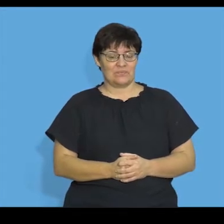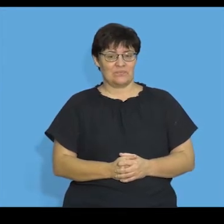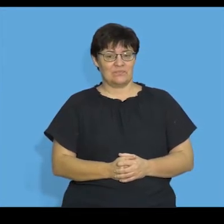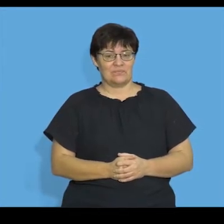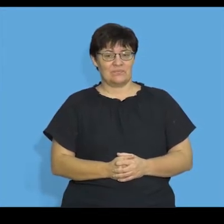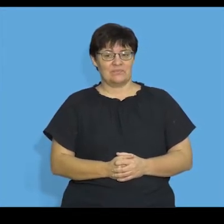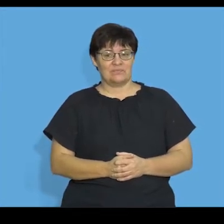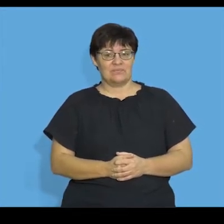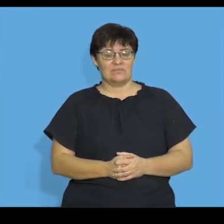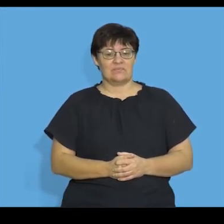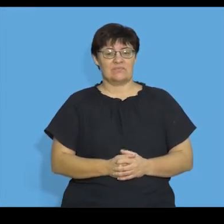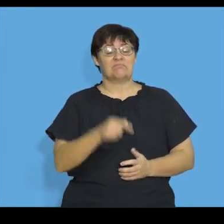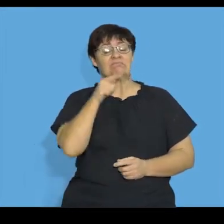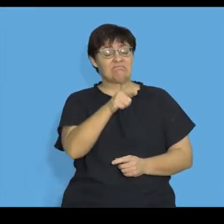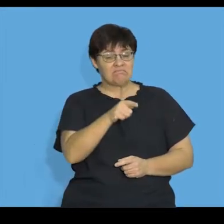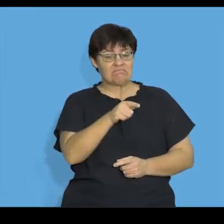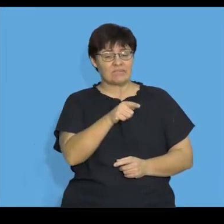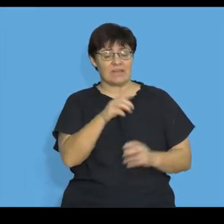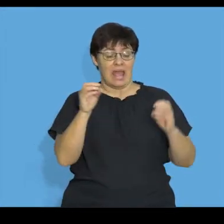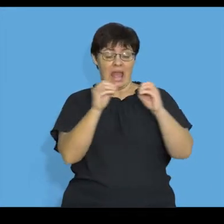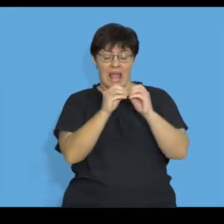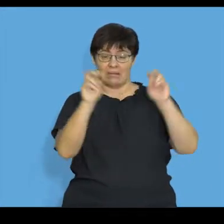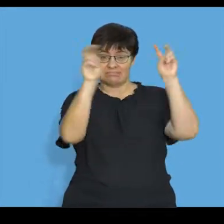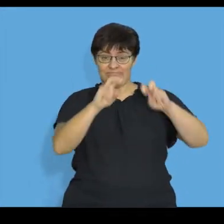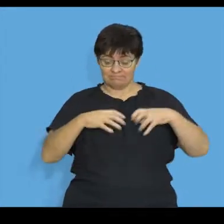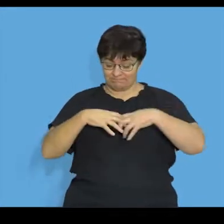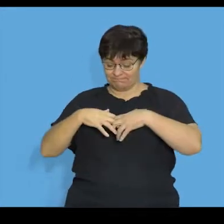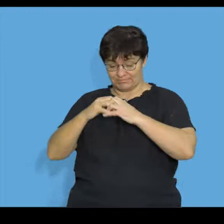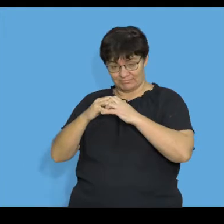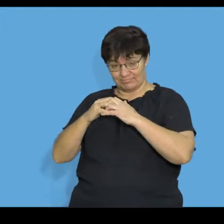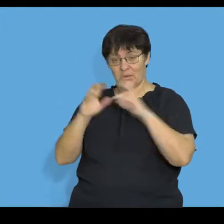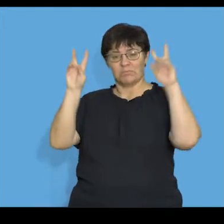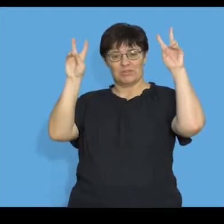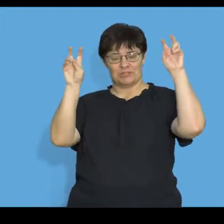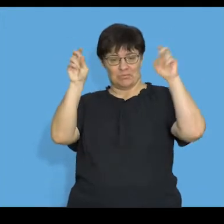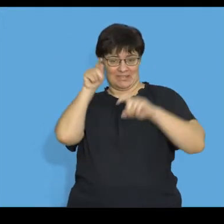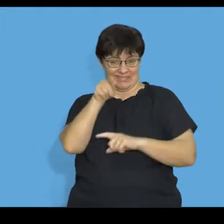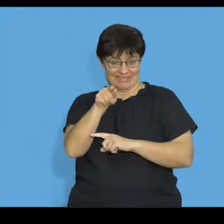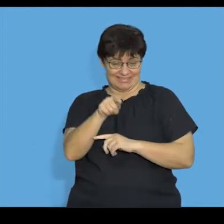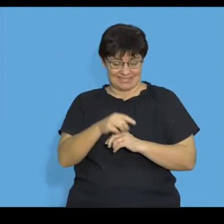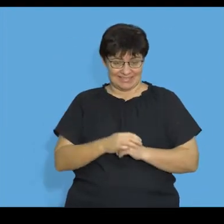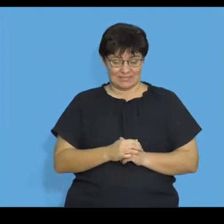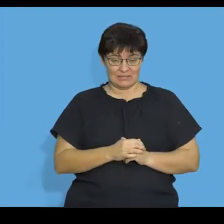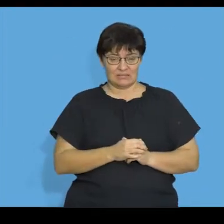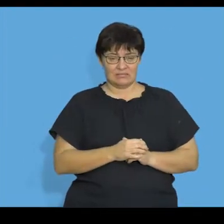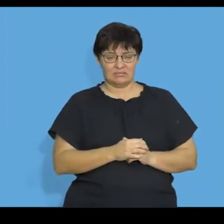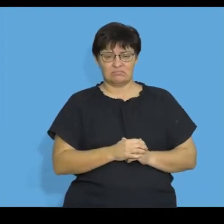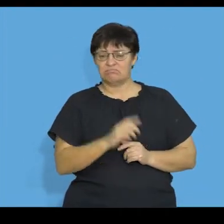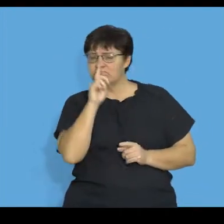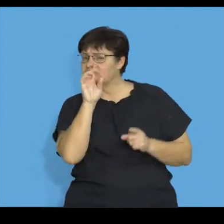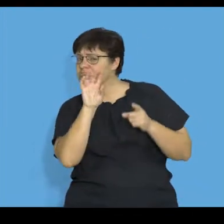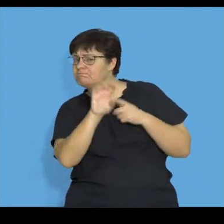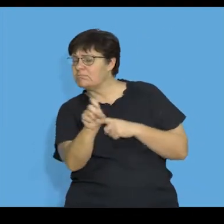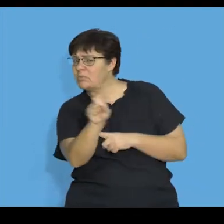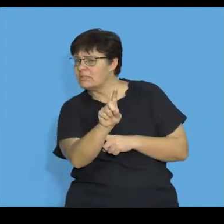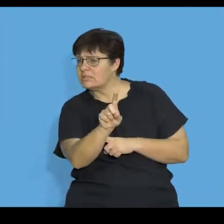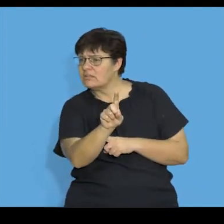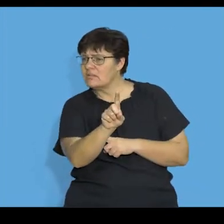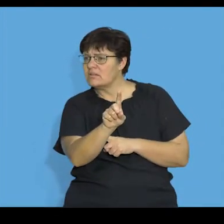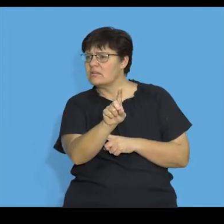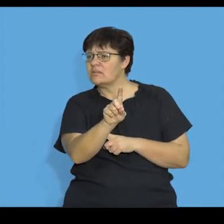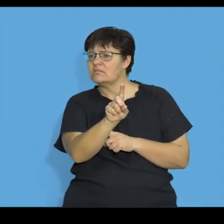So electromagnetic induction is the topic that we're looking at, and we recognize it's got a